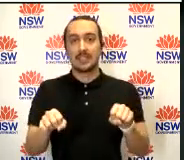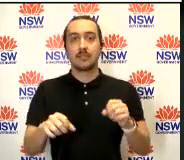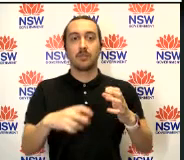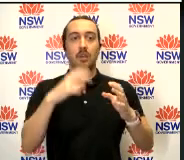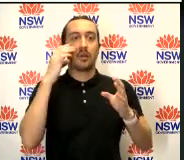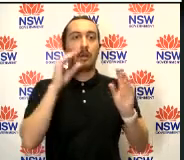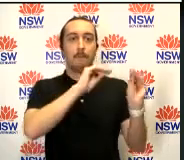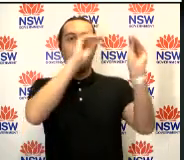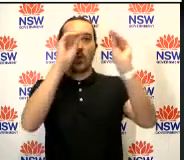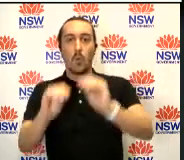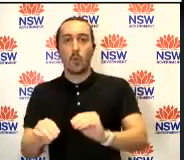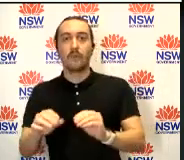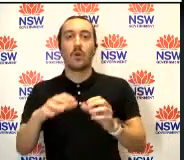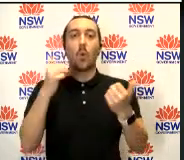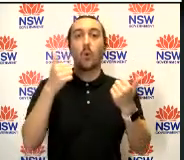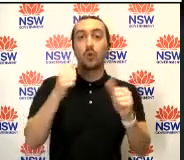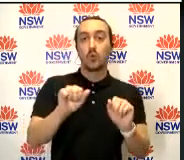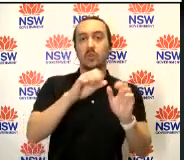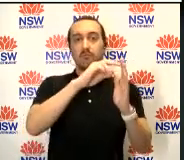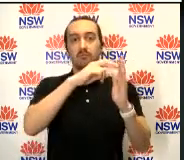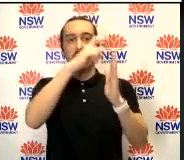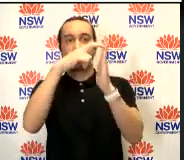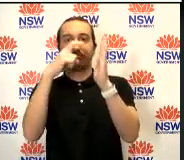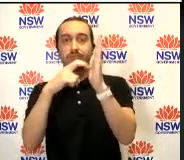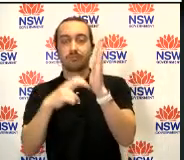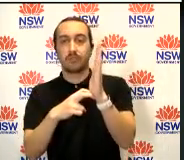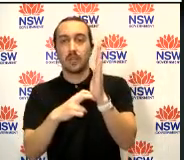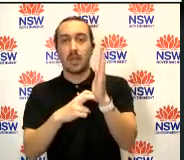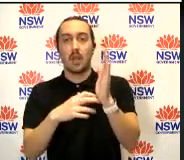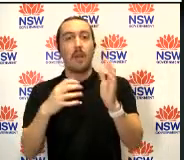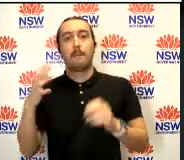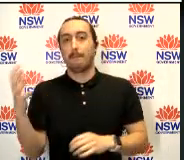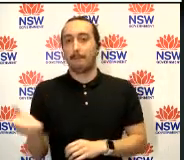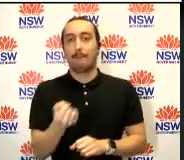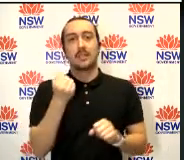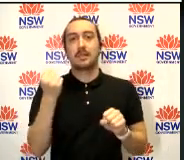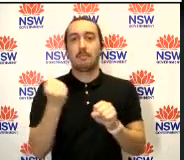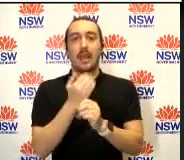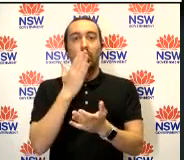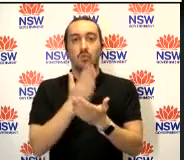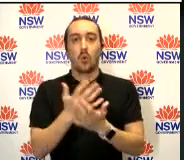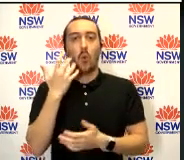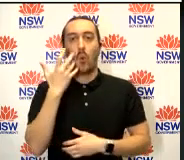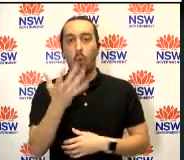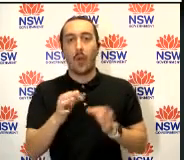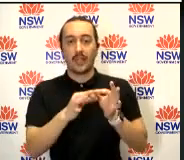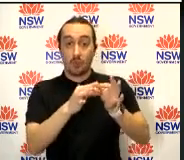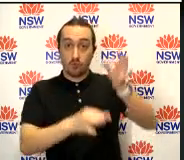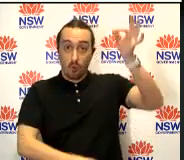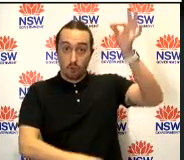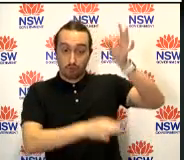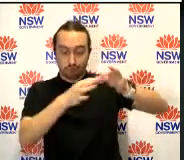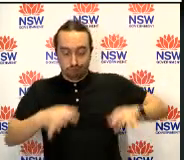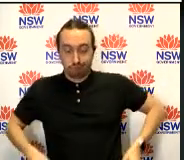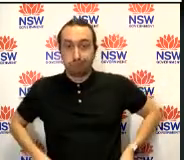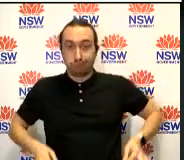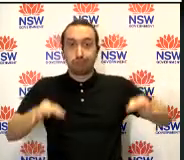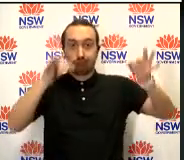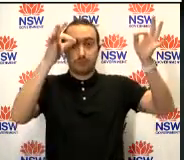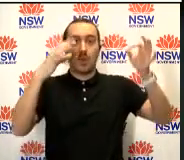point. The lanyard is at a fixed length and cannot be adjusted.